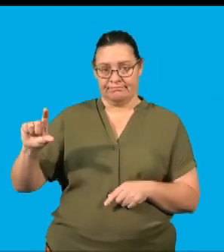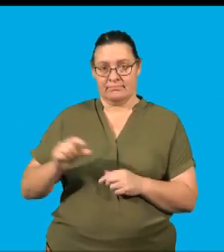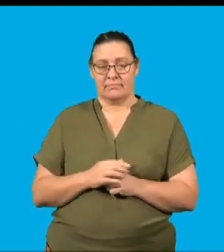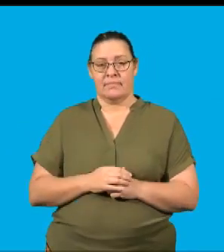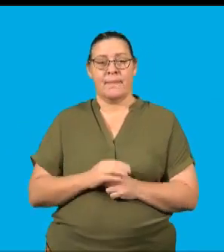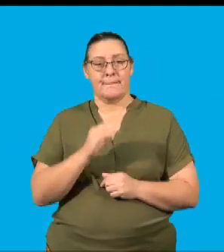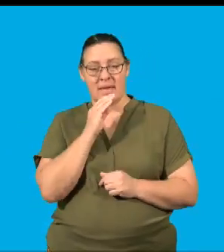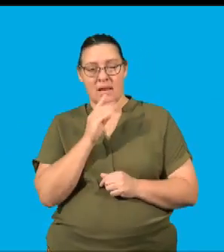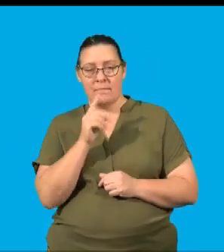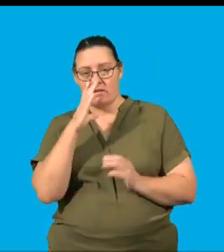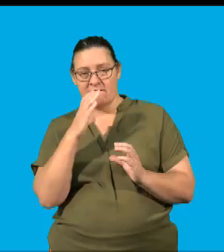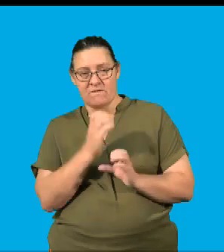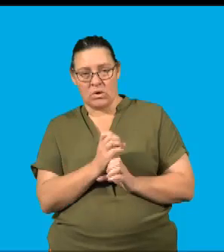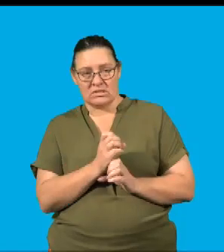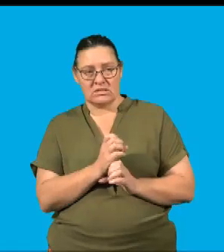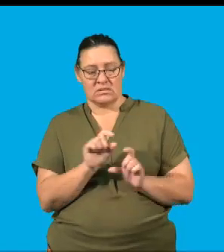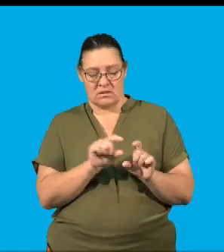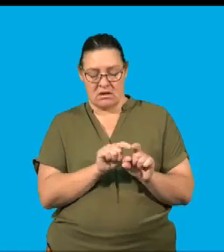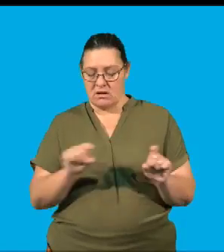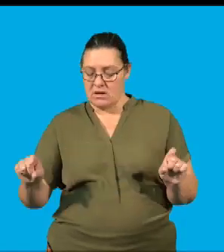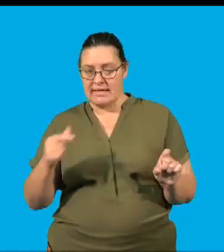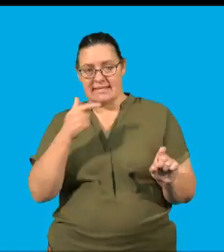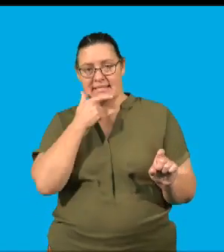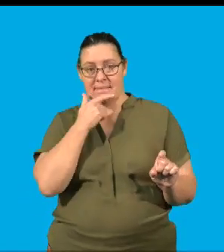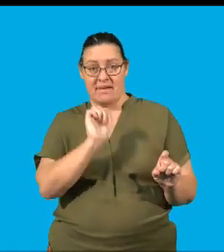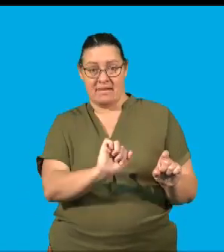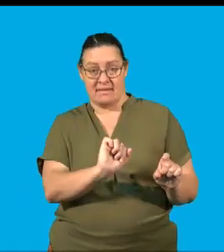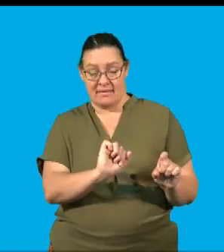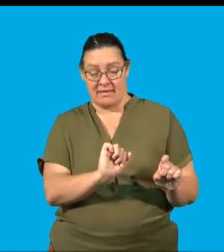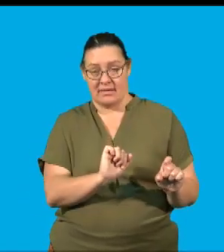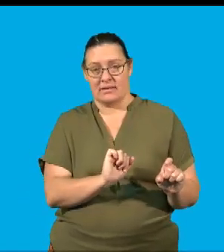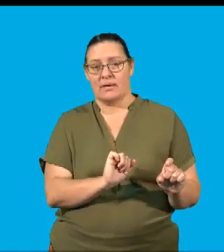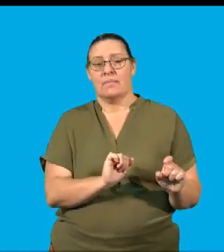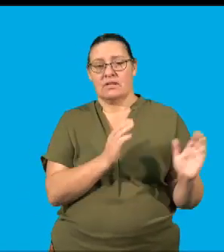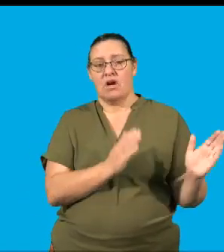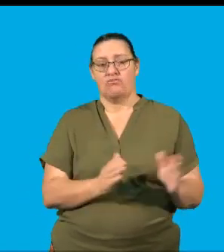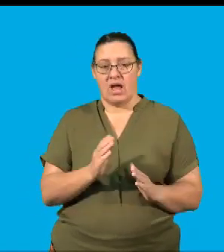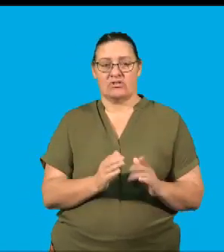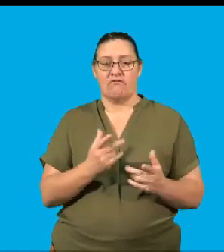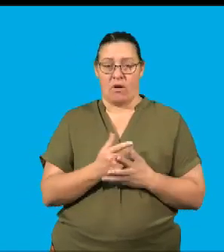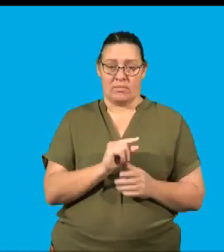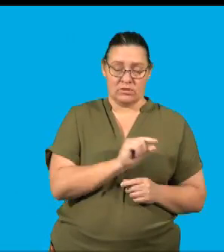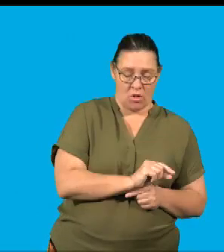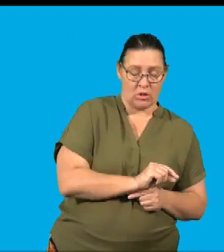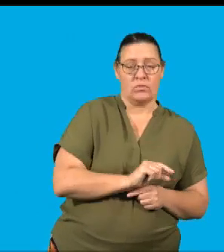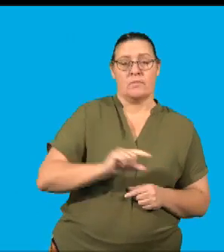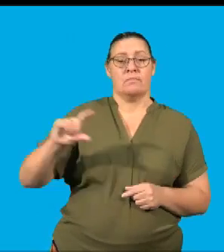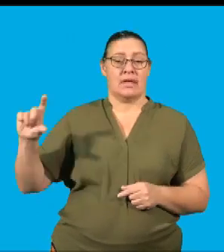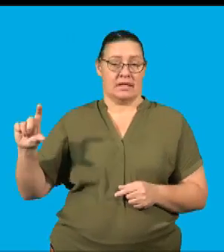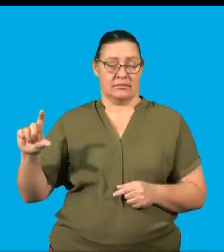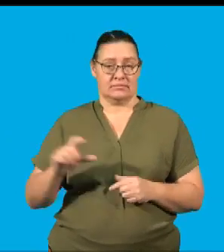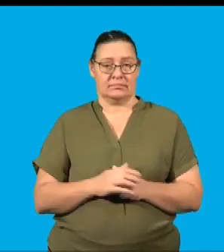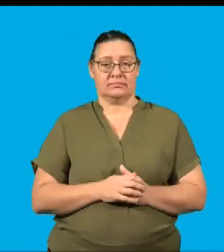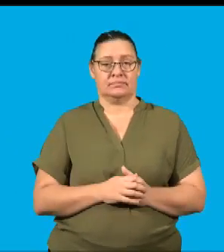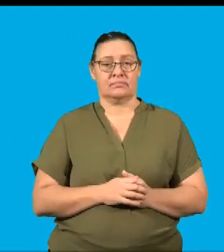meaning you must focus on this row here, the row of December, and it must be arranged in what? In ascending order. Remember, ascending means